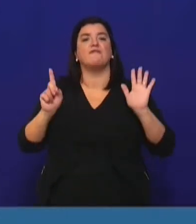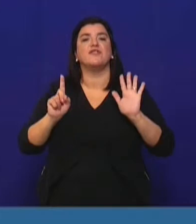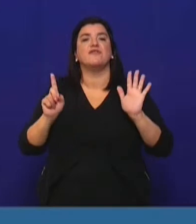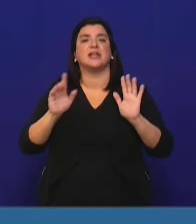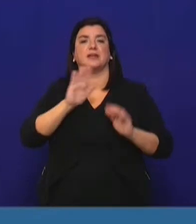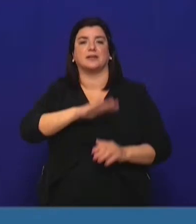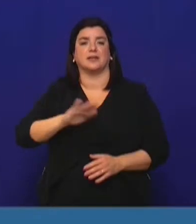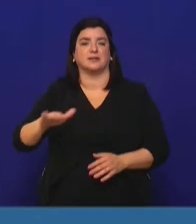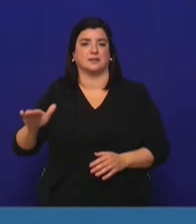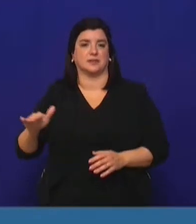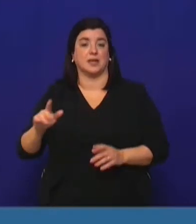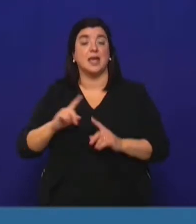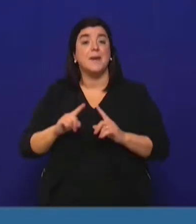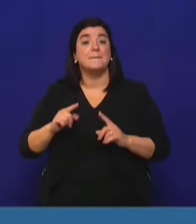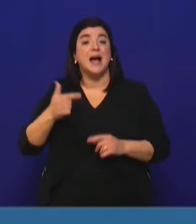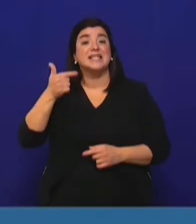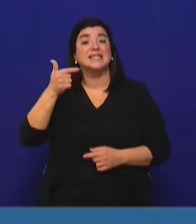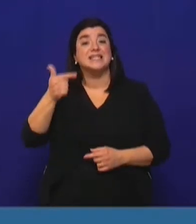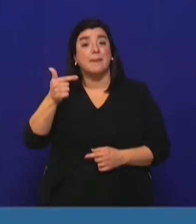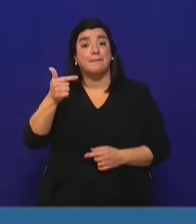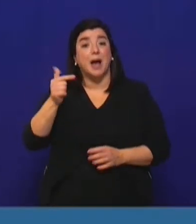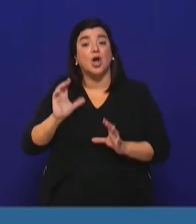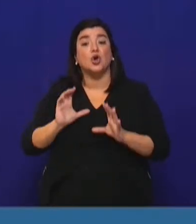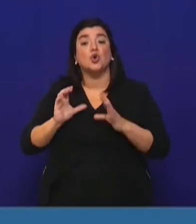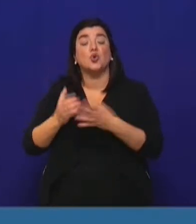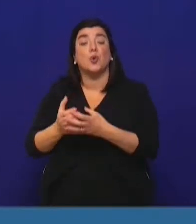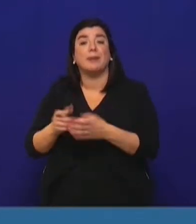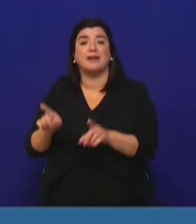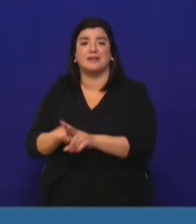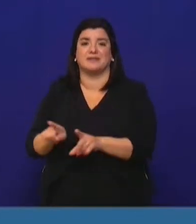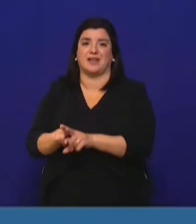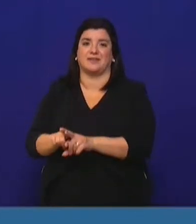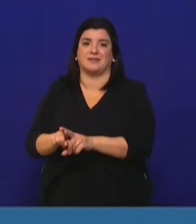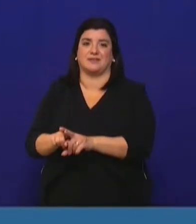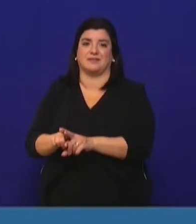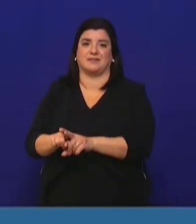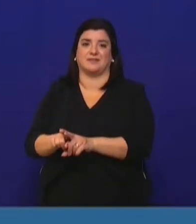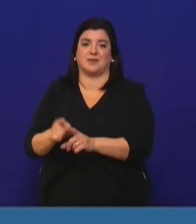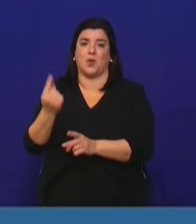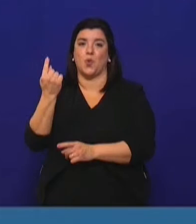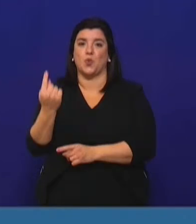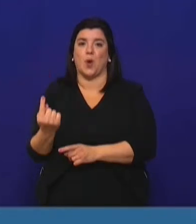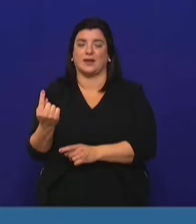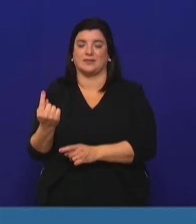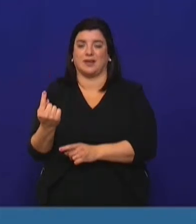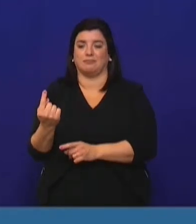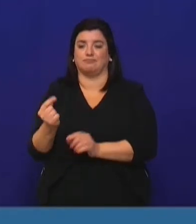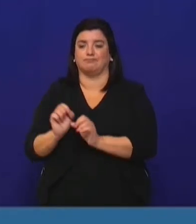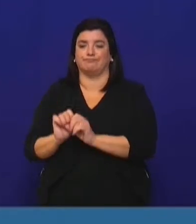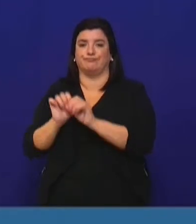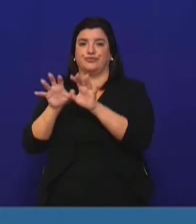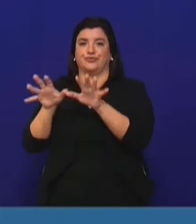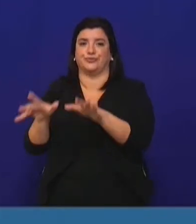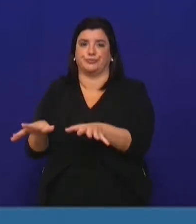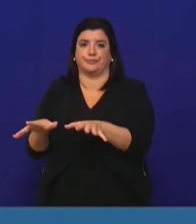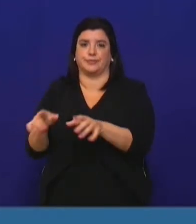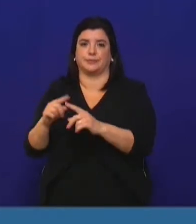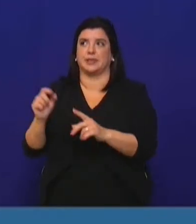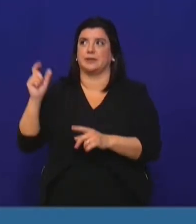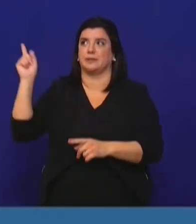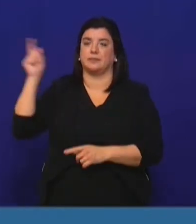però 7 minnhom kienu cluster wieħed li kollha kienu relatati ma' persuna waħda li ġie mill-Ingilterra.